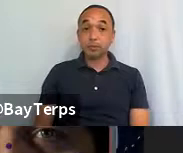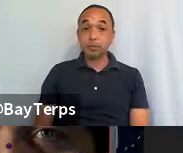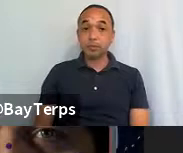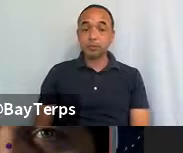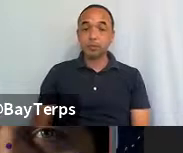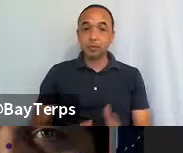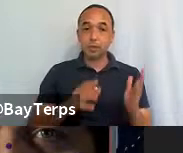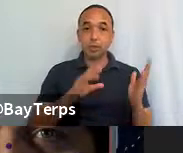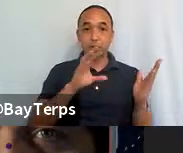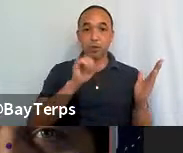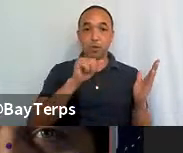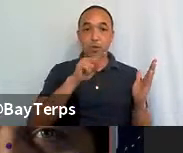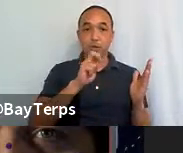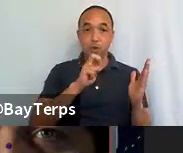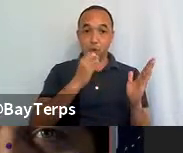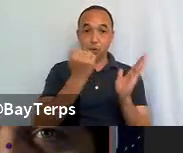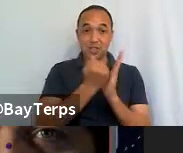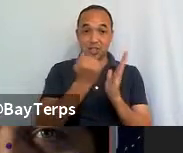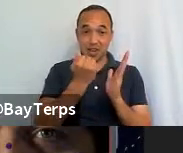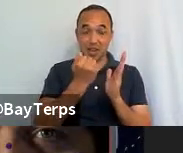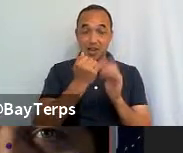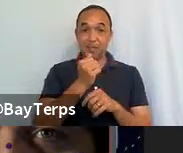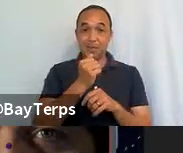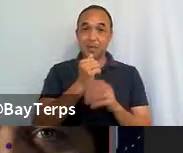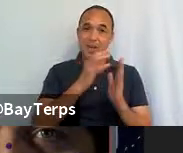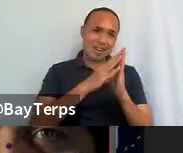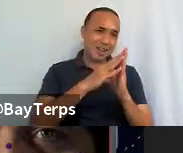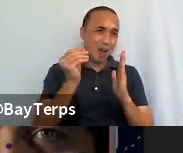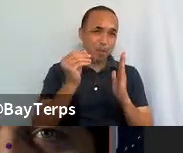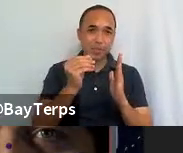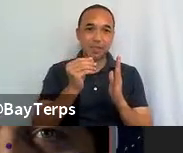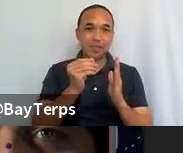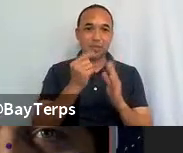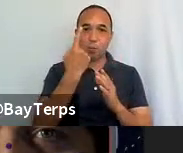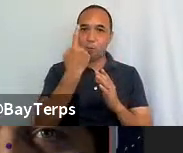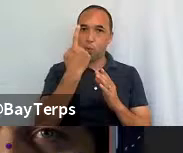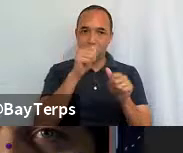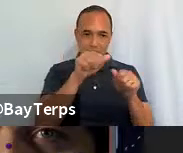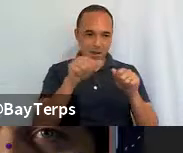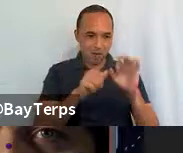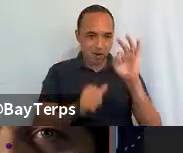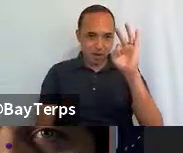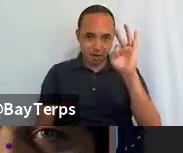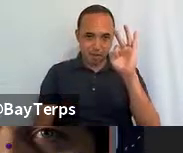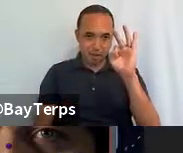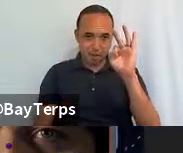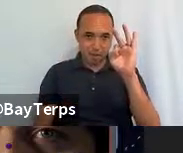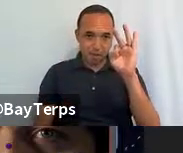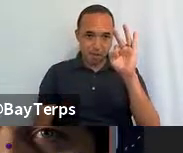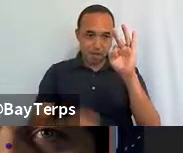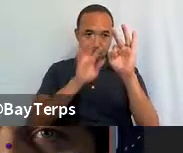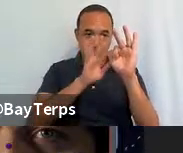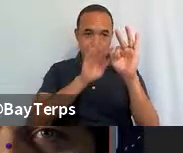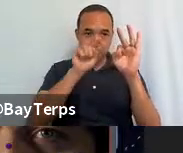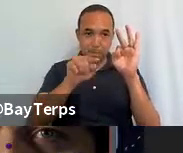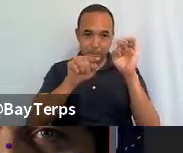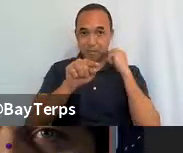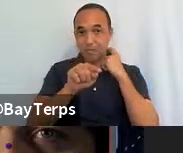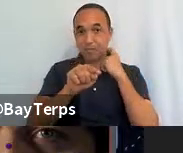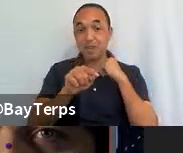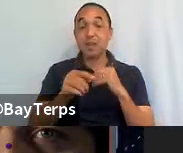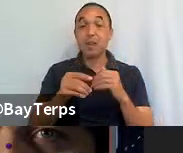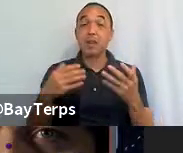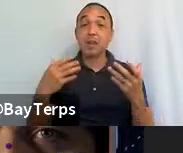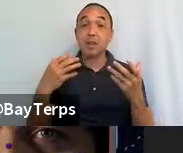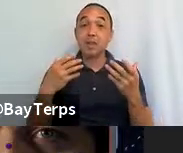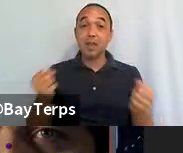just literally clones a set of pixels from one area to another. And the healing brush tool